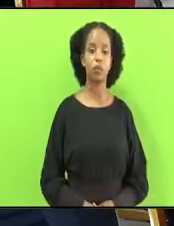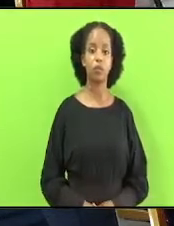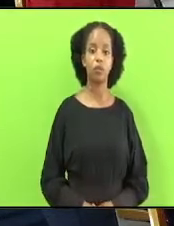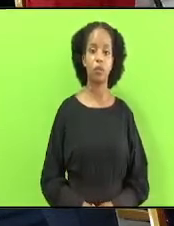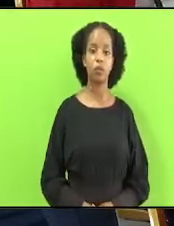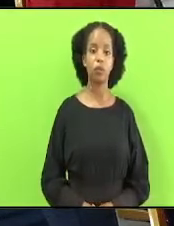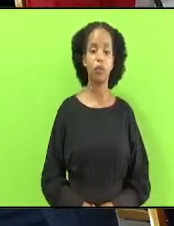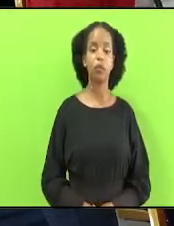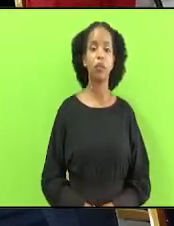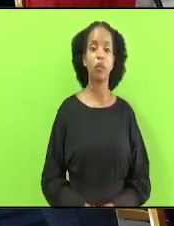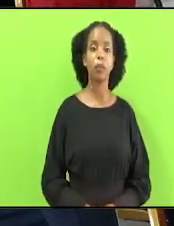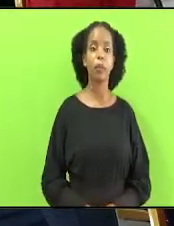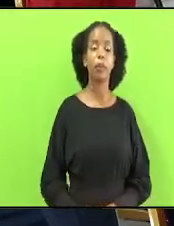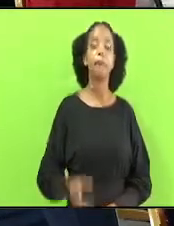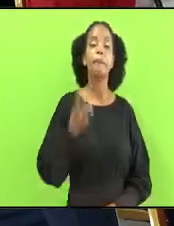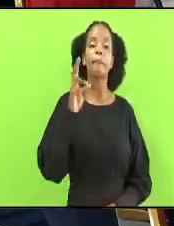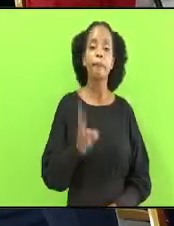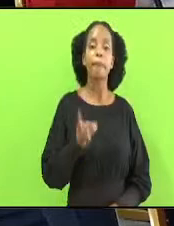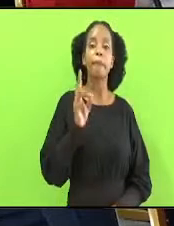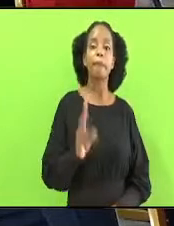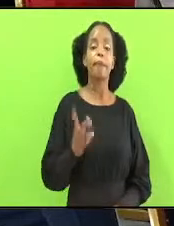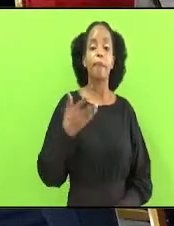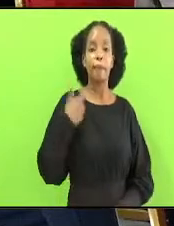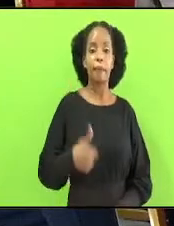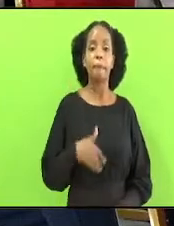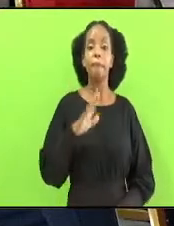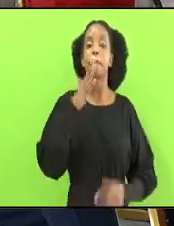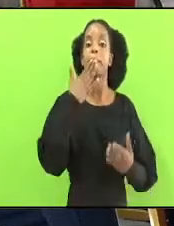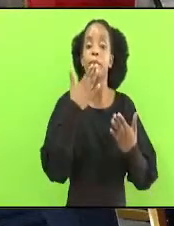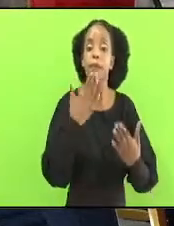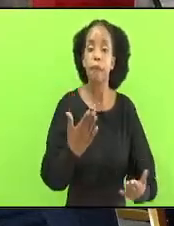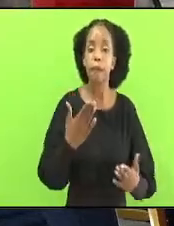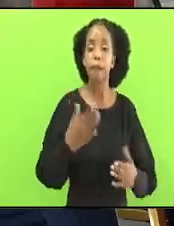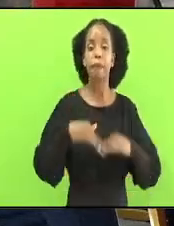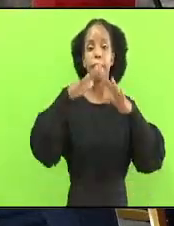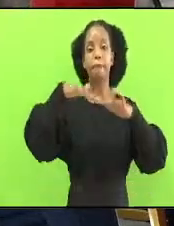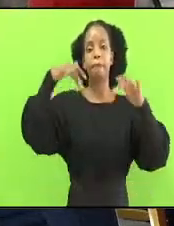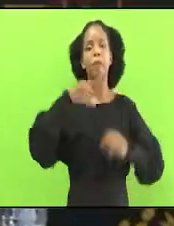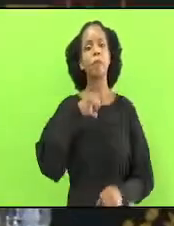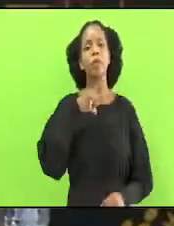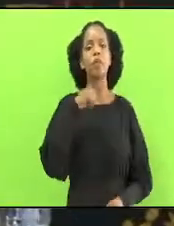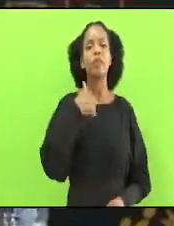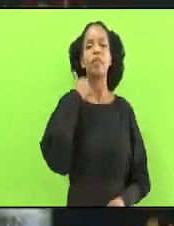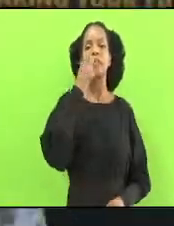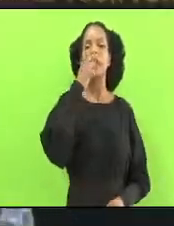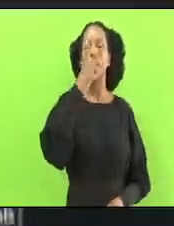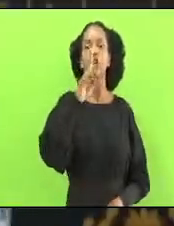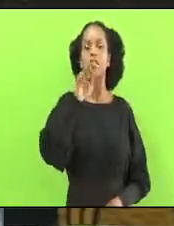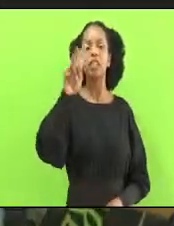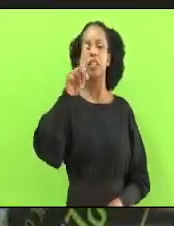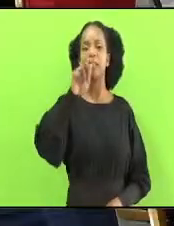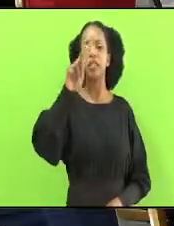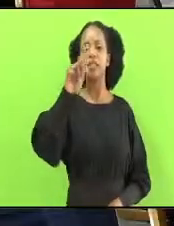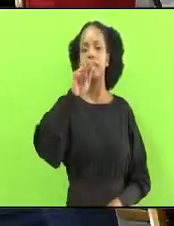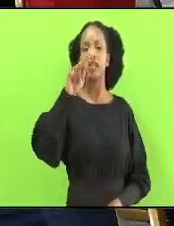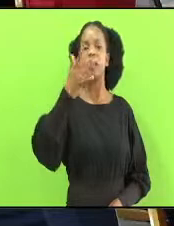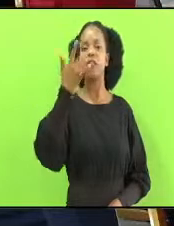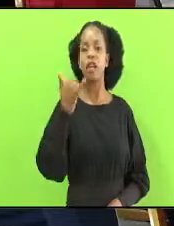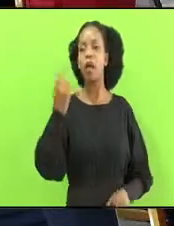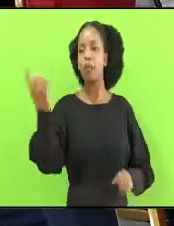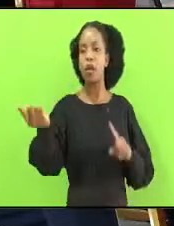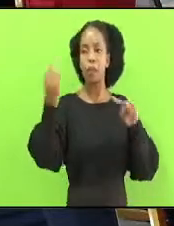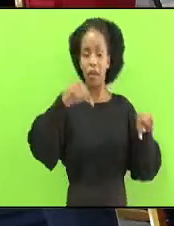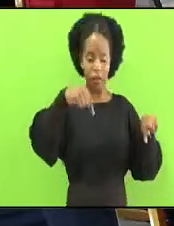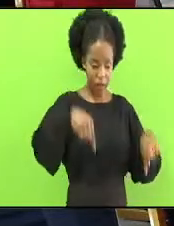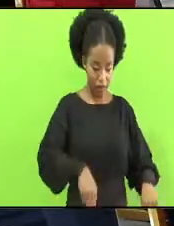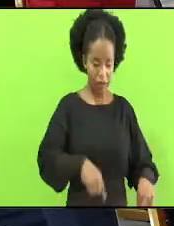today. Ke leboge gape parliament gore e tswile go Cape Town, nna re bona hela mo TV e tswile Cape Town e tlile mo Mahikeng. We